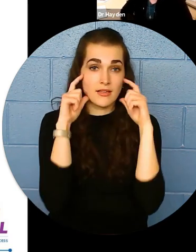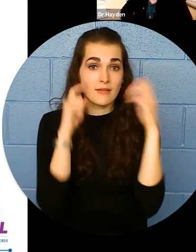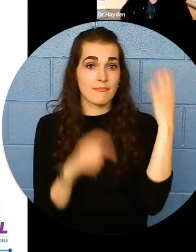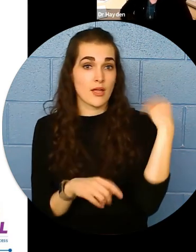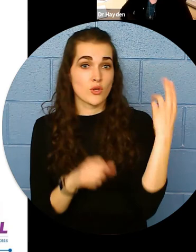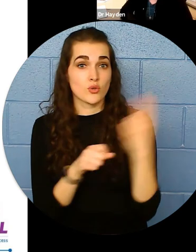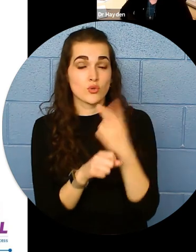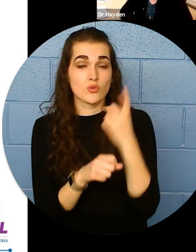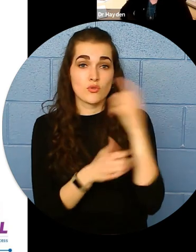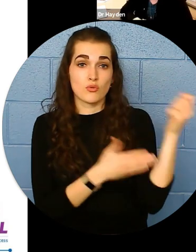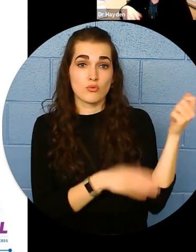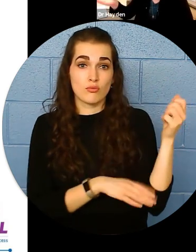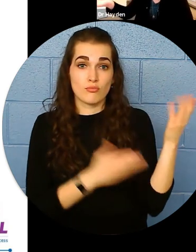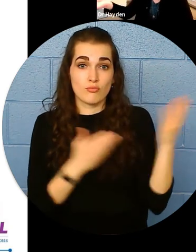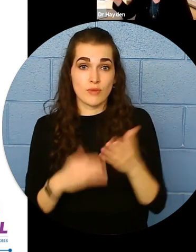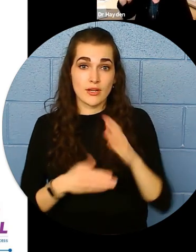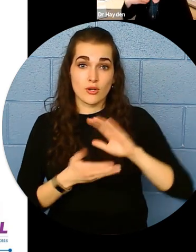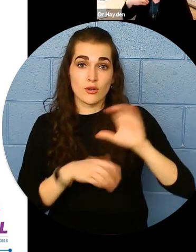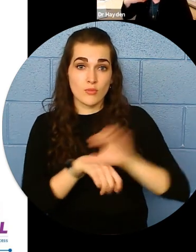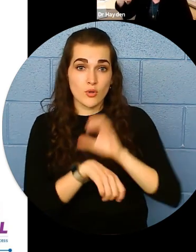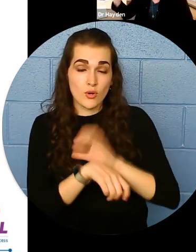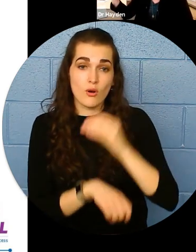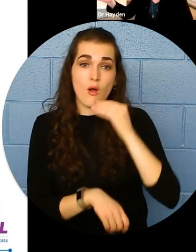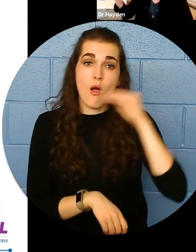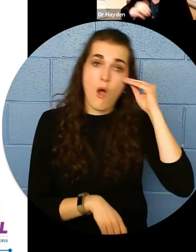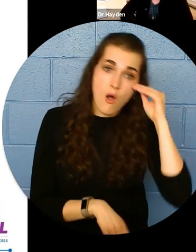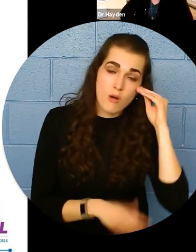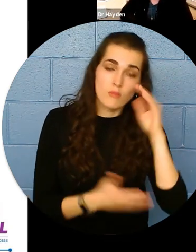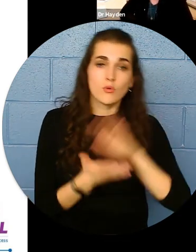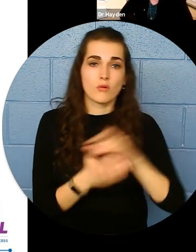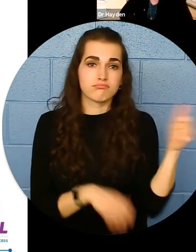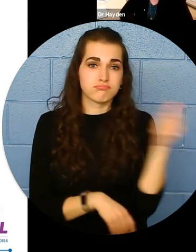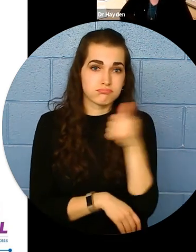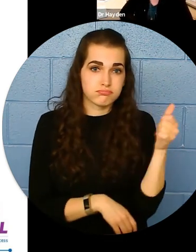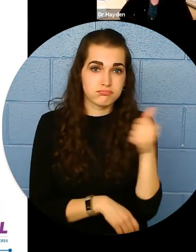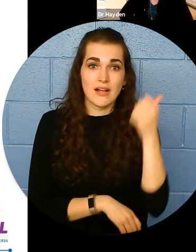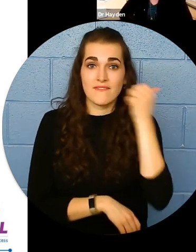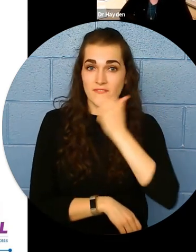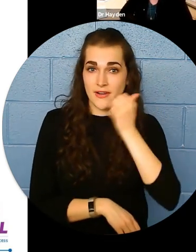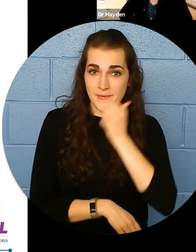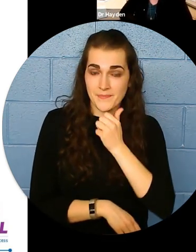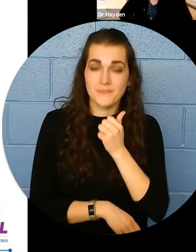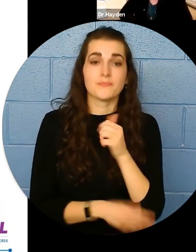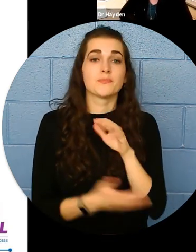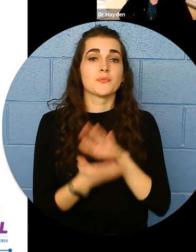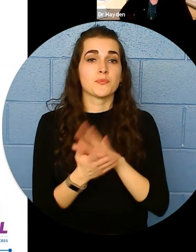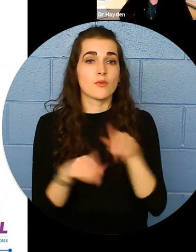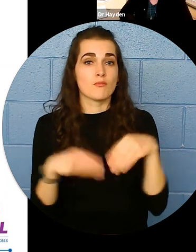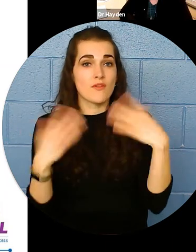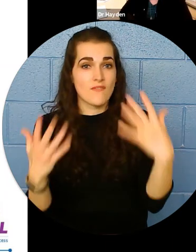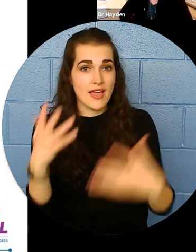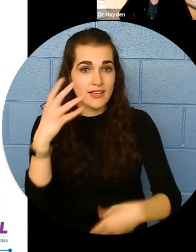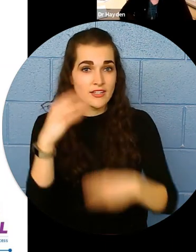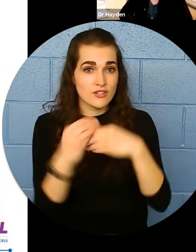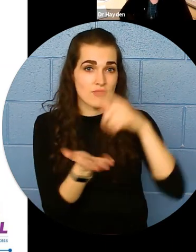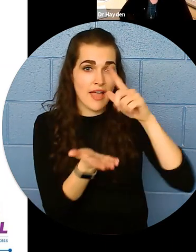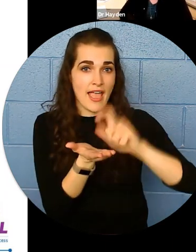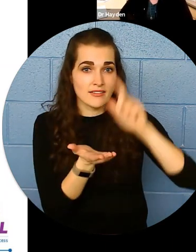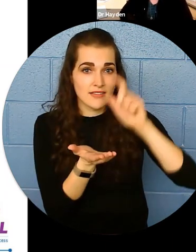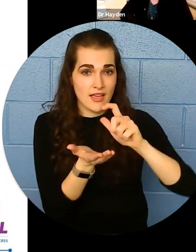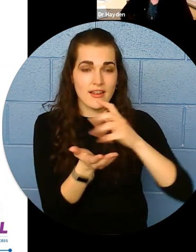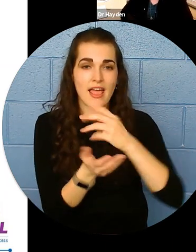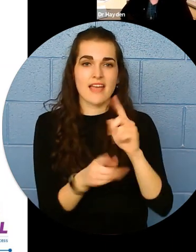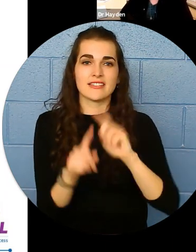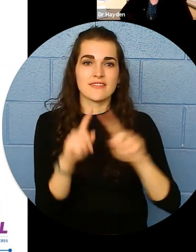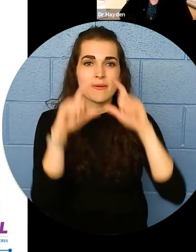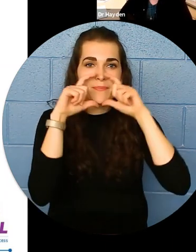to transport the student's device from home to school and back again every day. And the school is providing additional hand sanitizer and